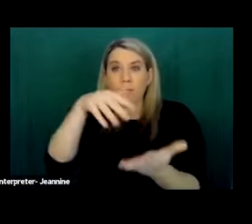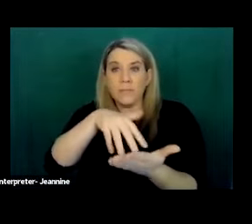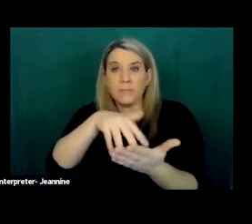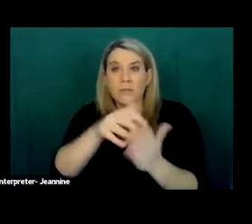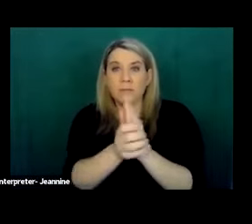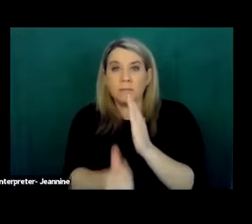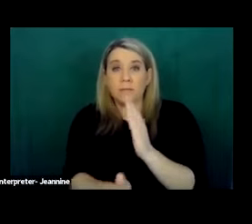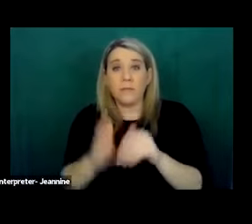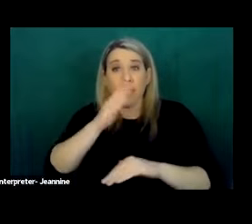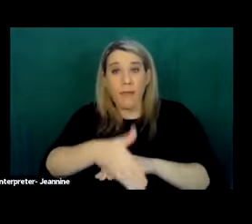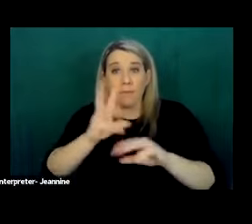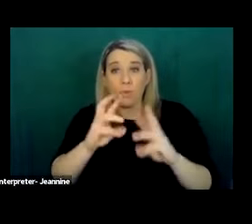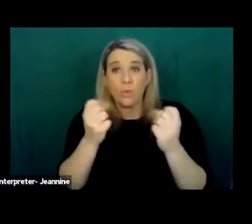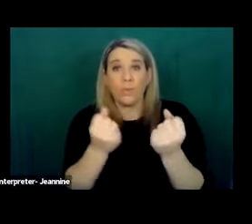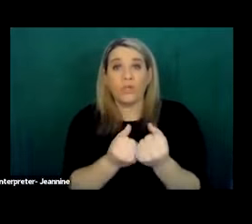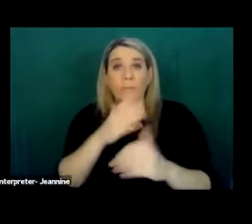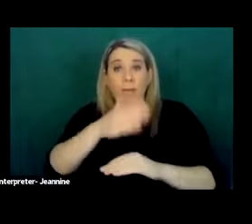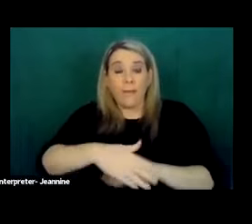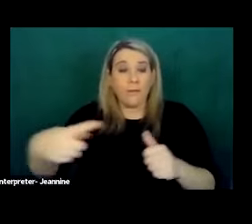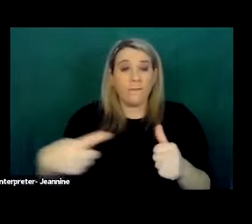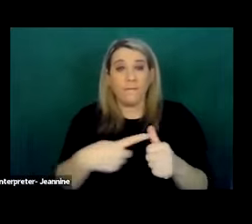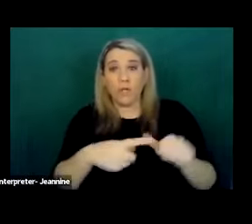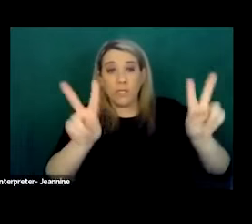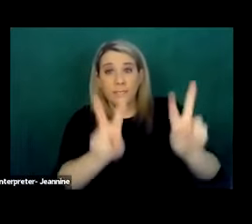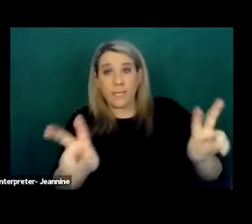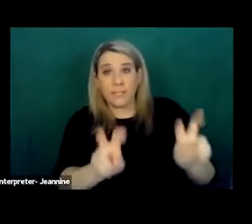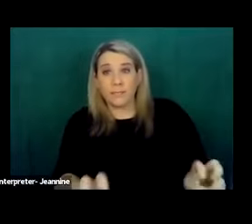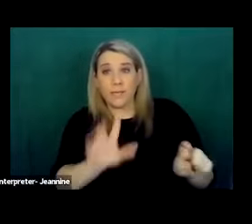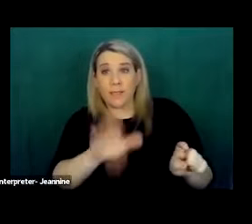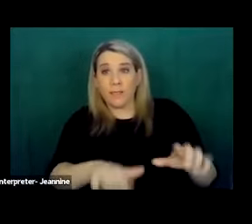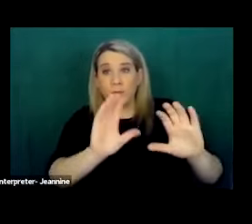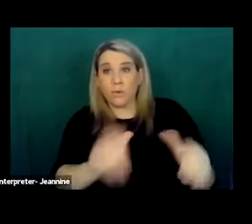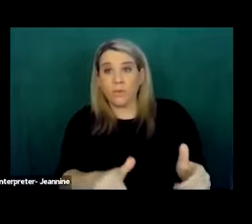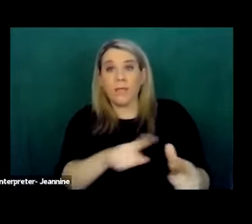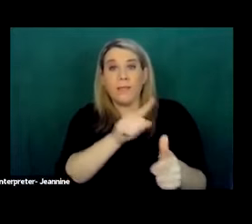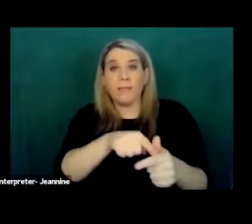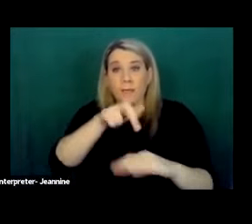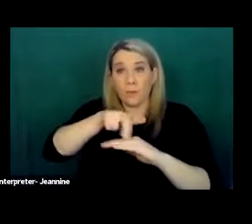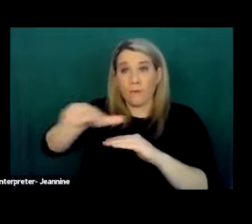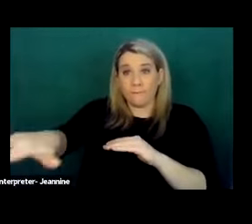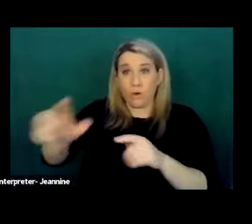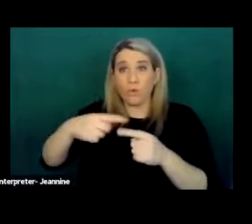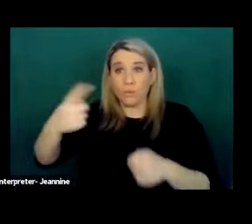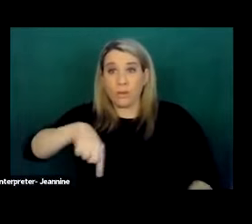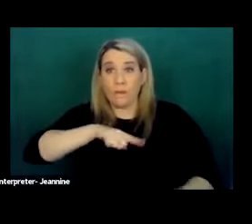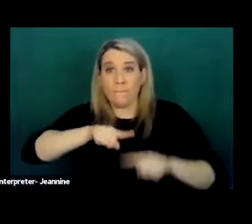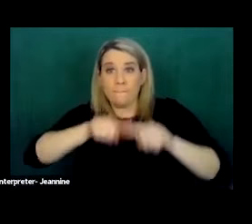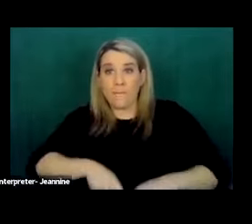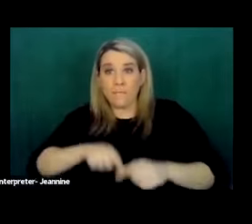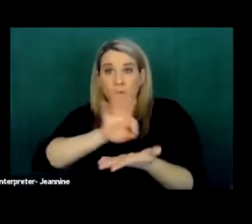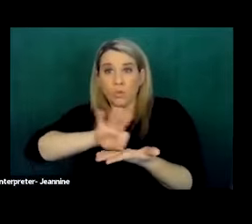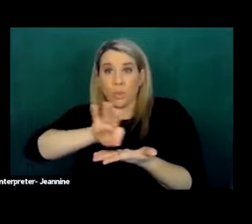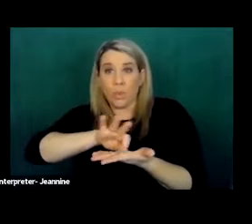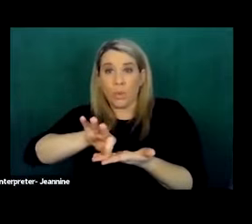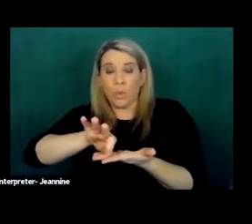that workshop and after their first assessment in this course, they then are referred to us based on their score,